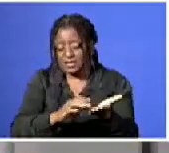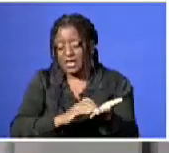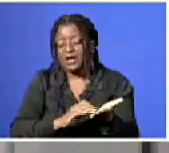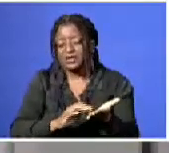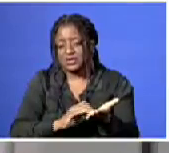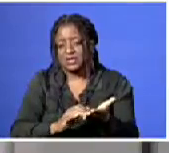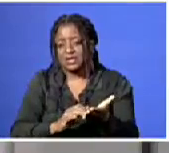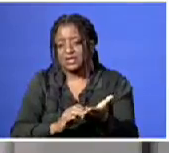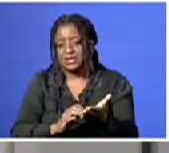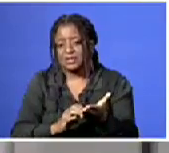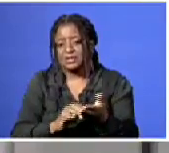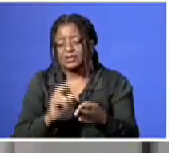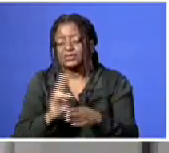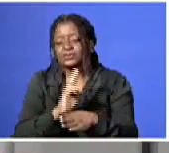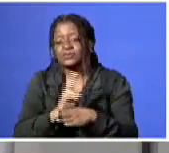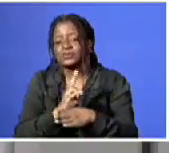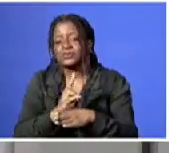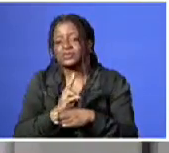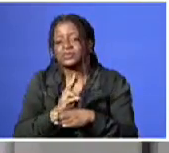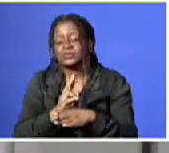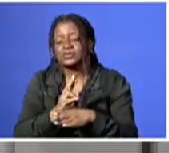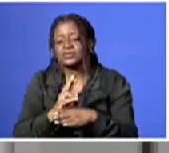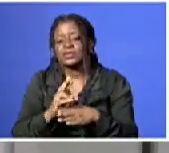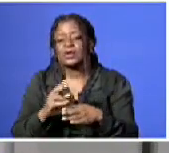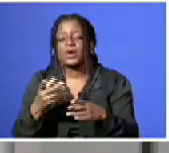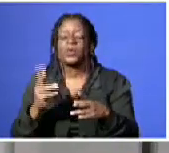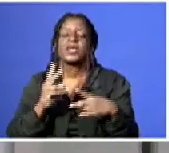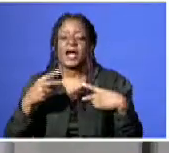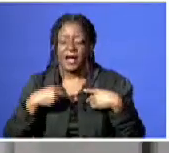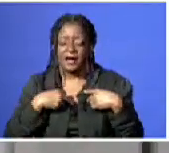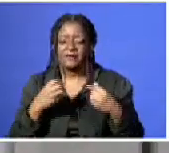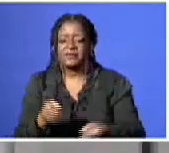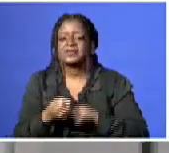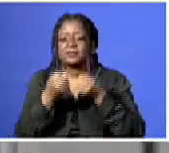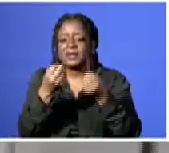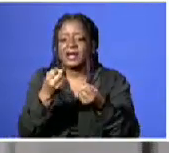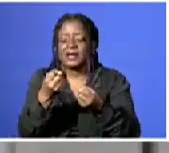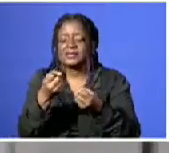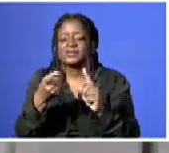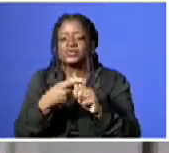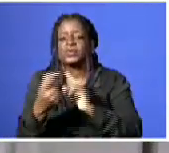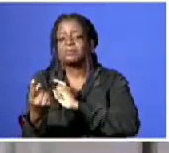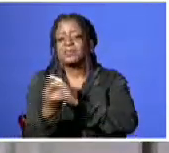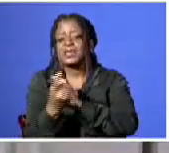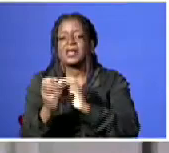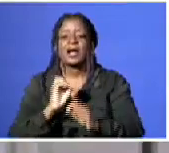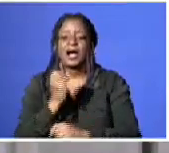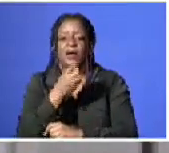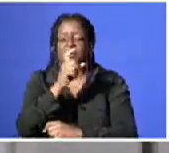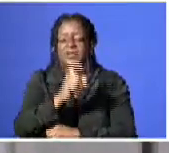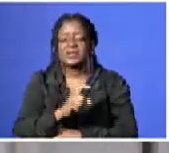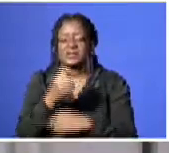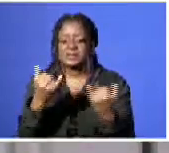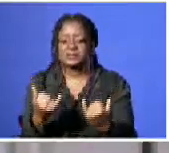that we do have the supplies in country to meet our needs at this time.